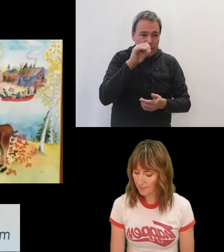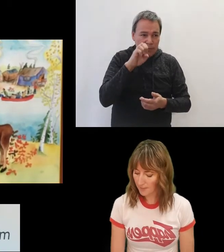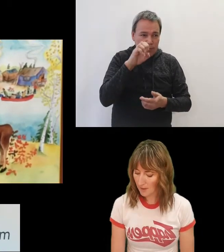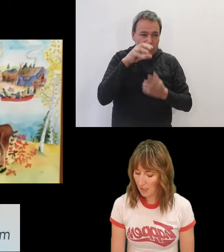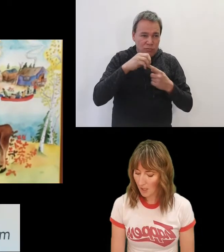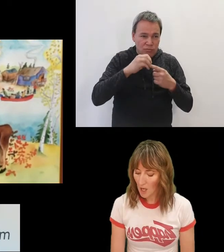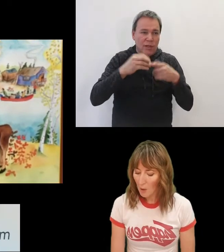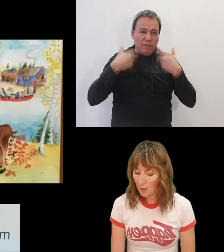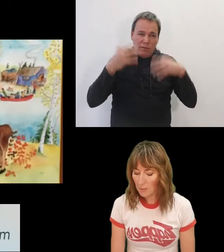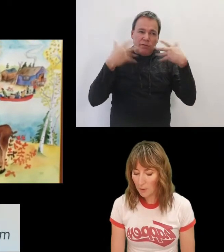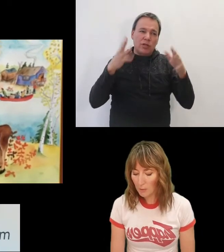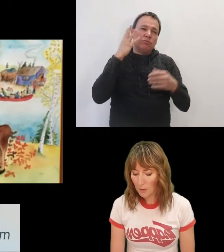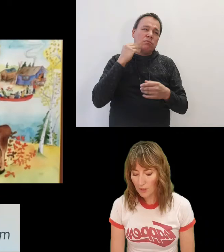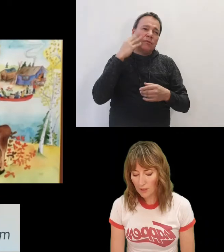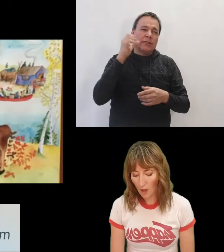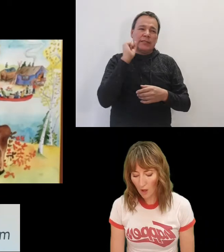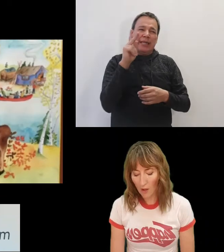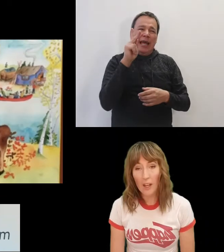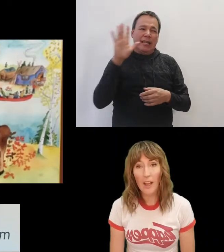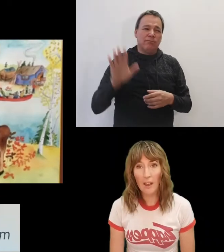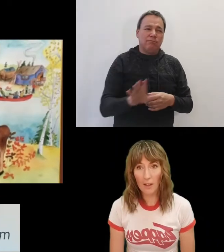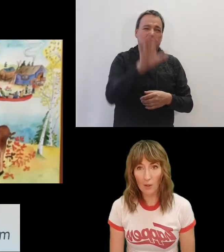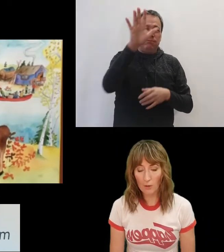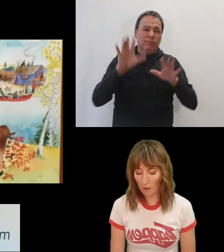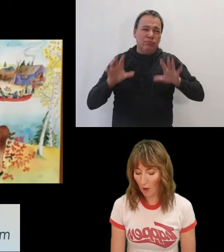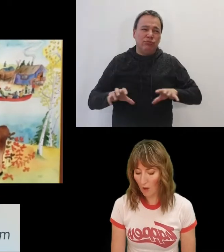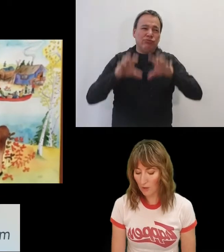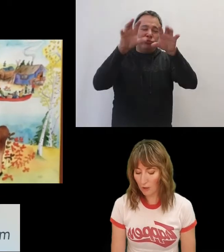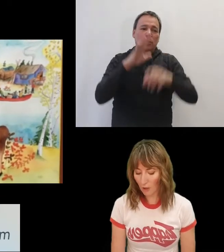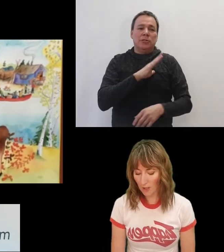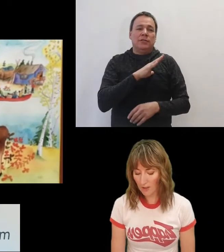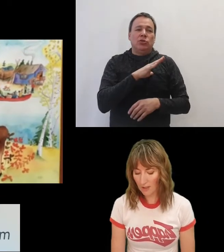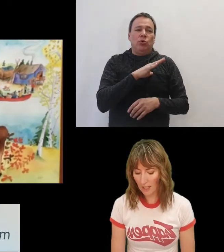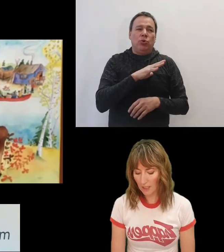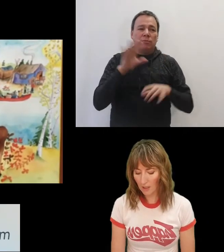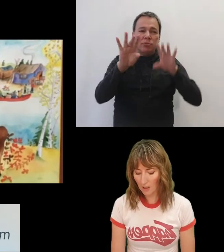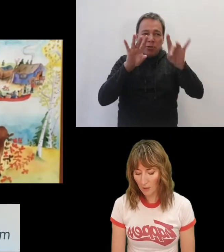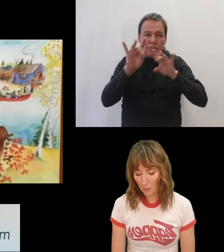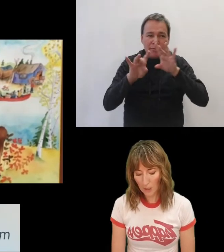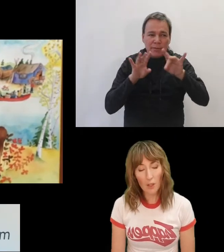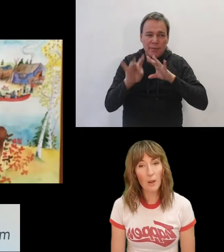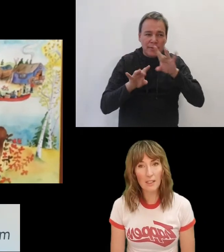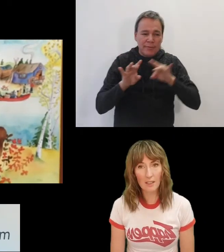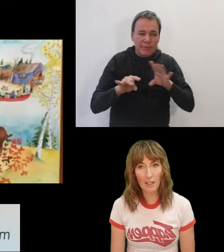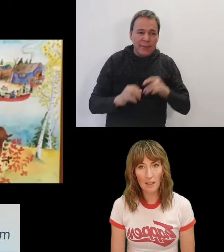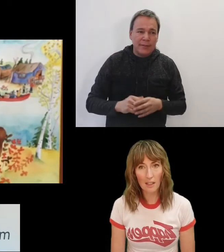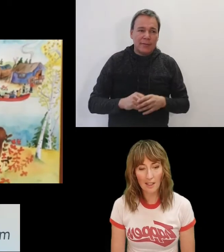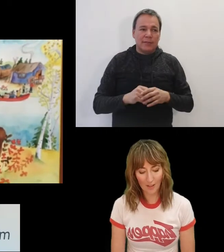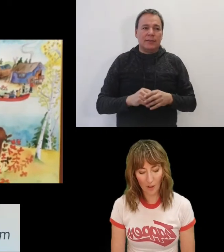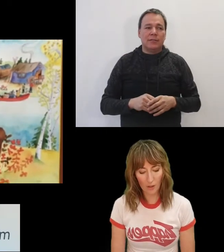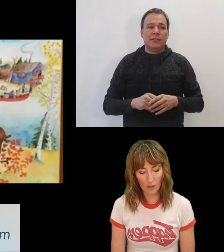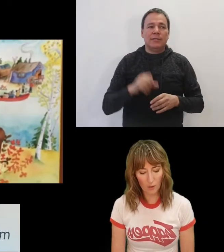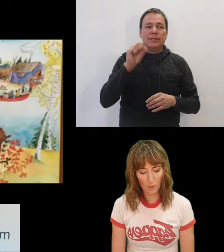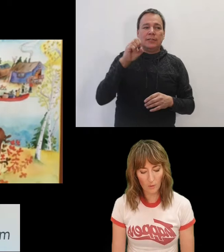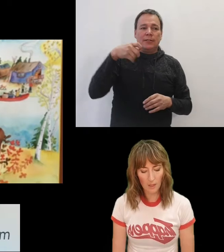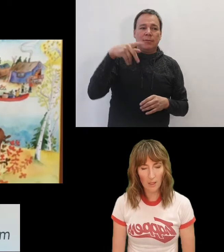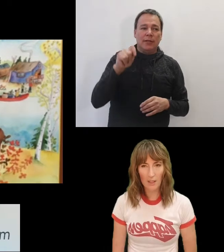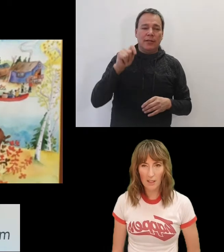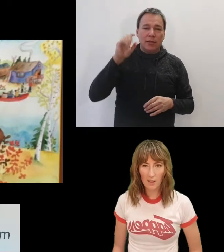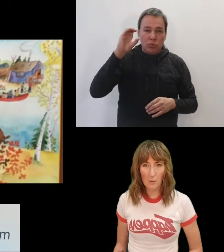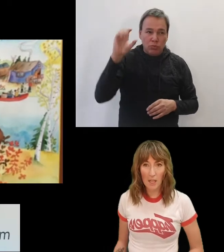tawipisim. When the bull moose's call, echo calls across the lake, we go hunting in our